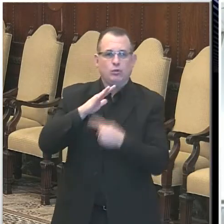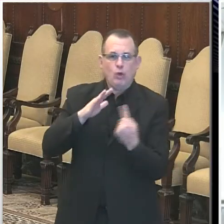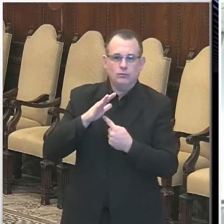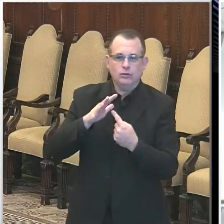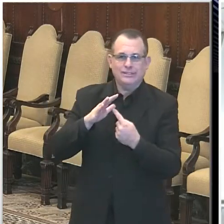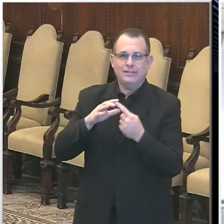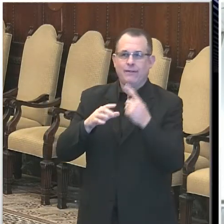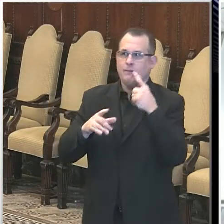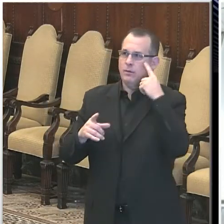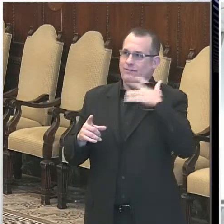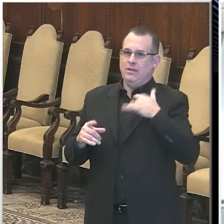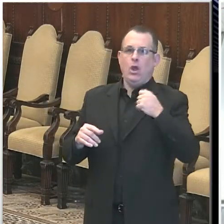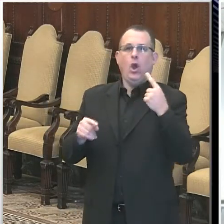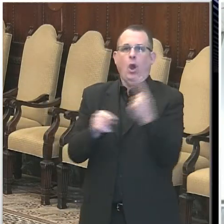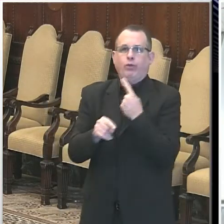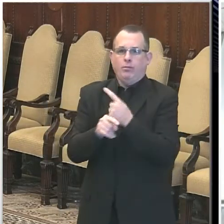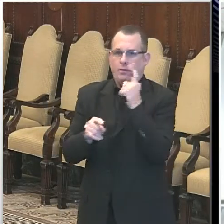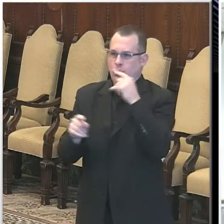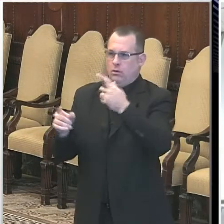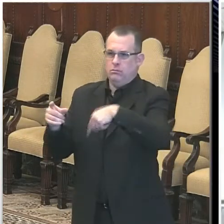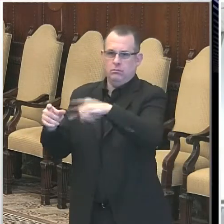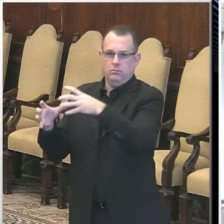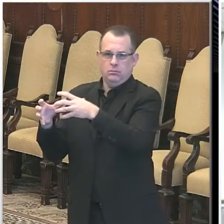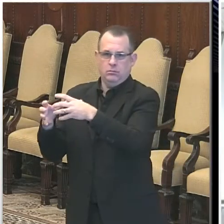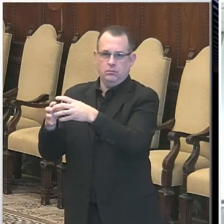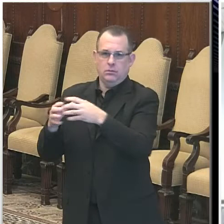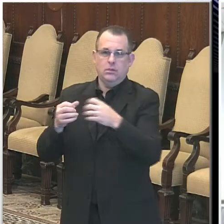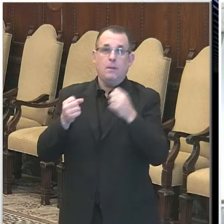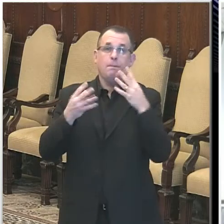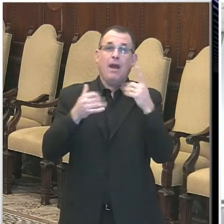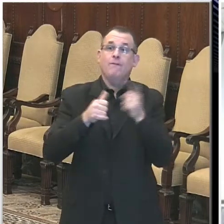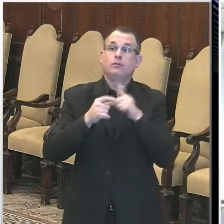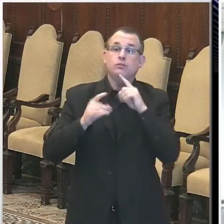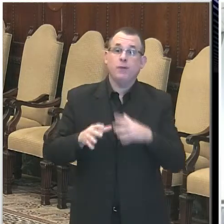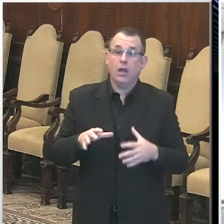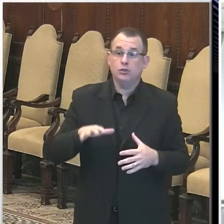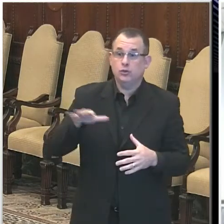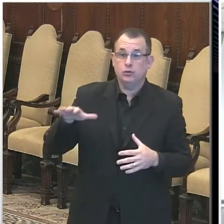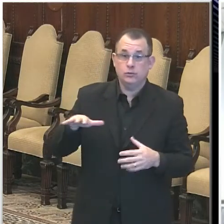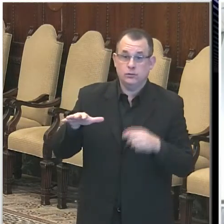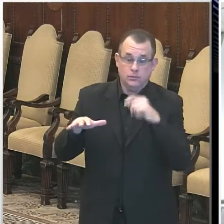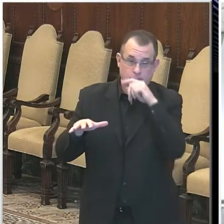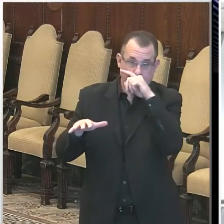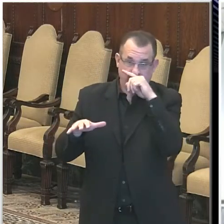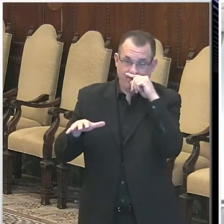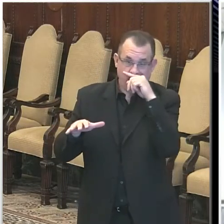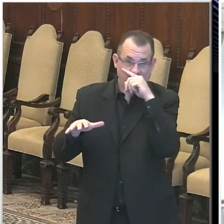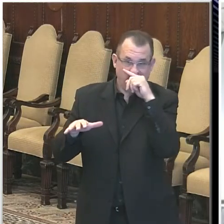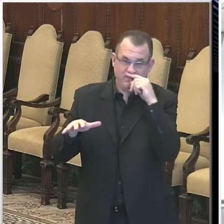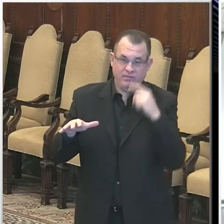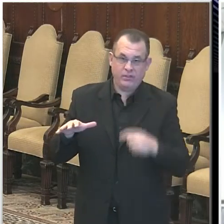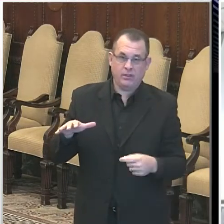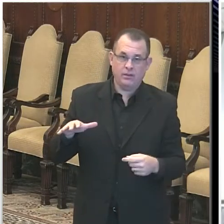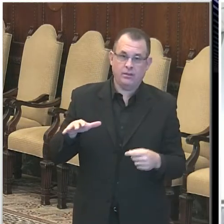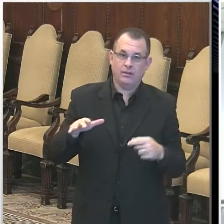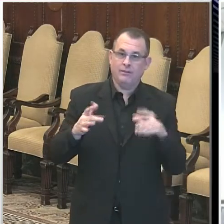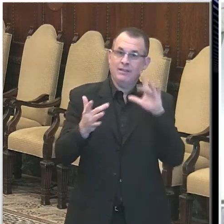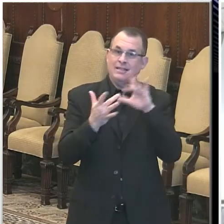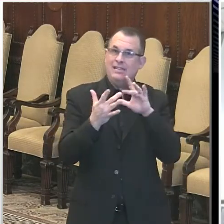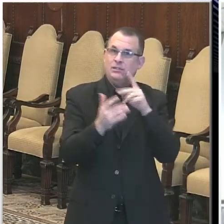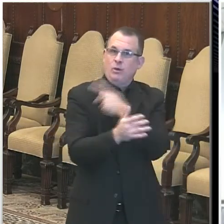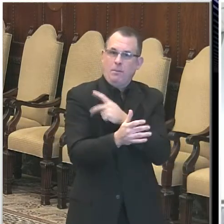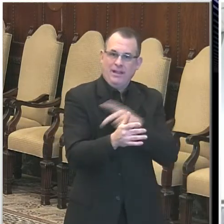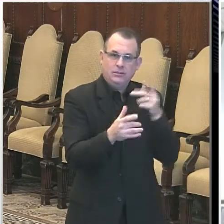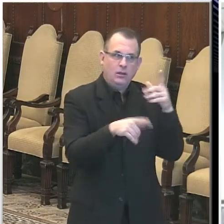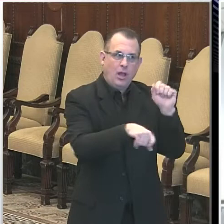first responders are becoming into contact with patients on the job, we want to protect their